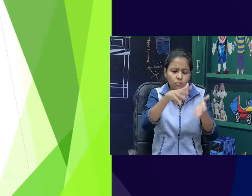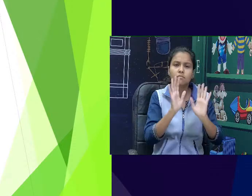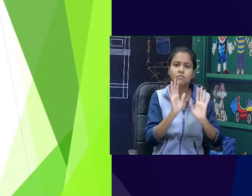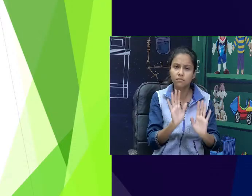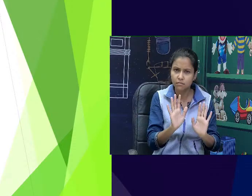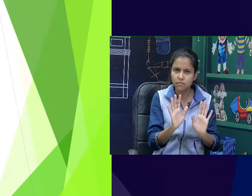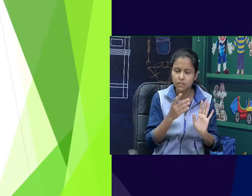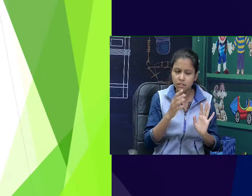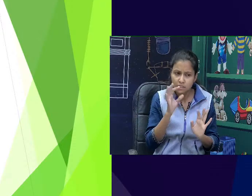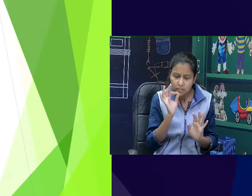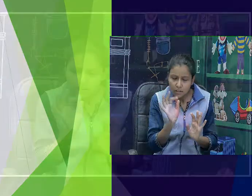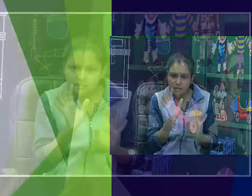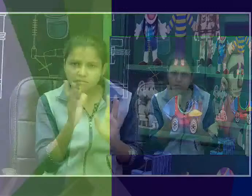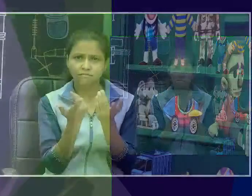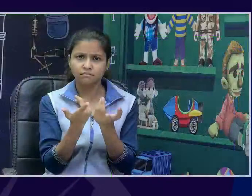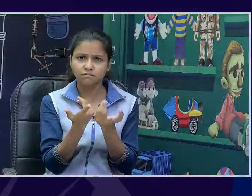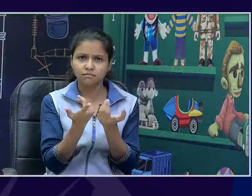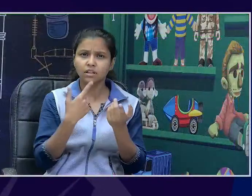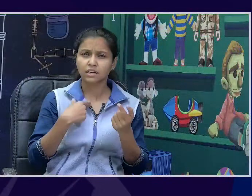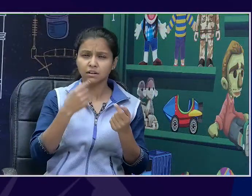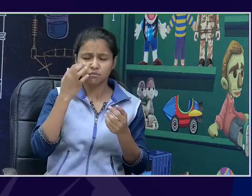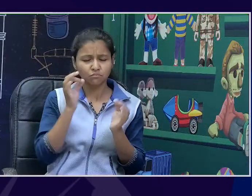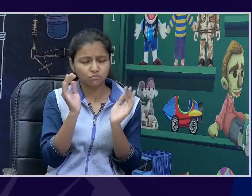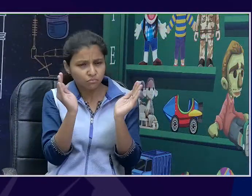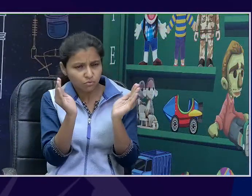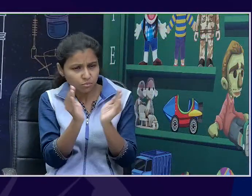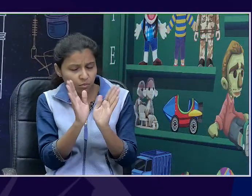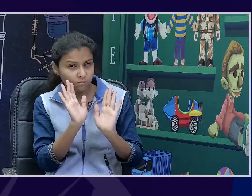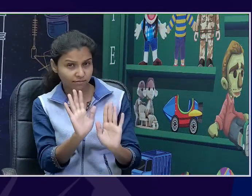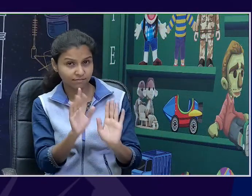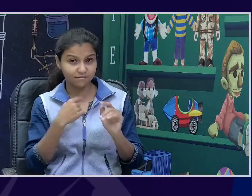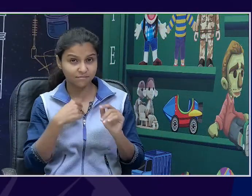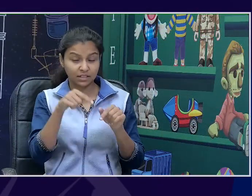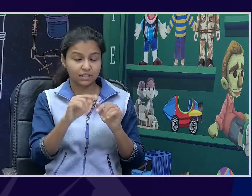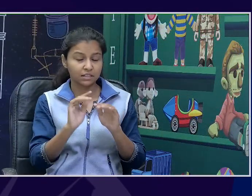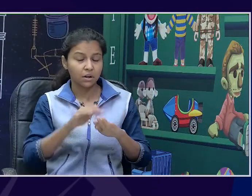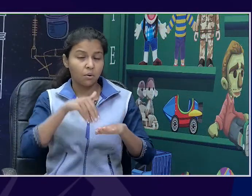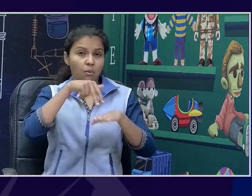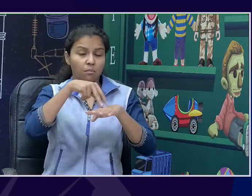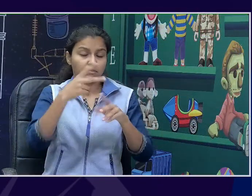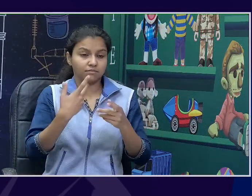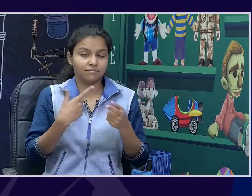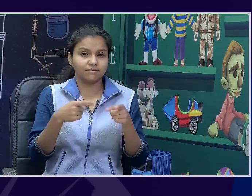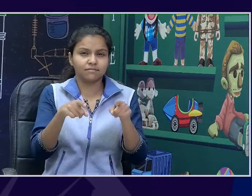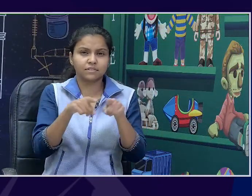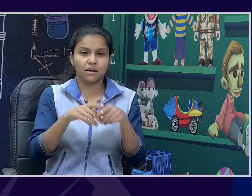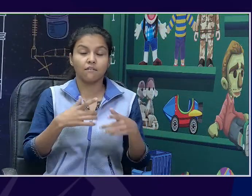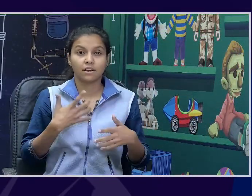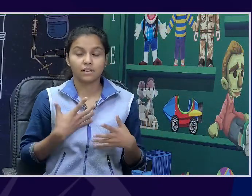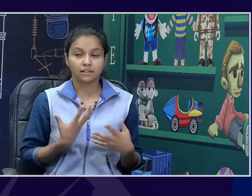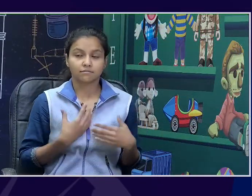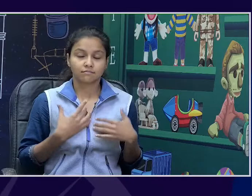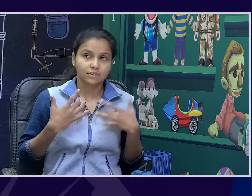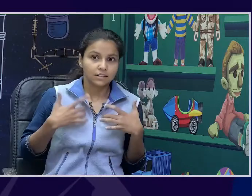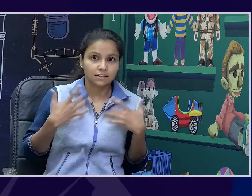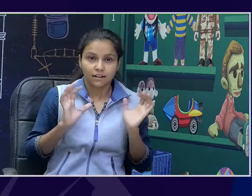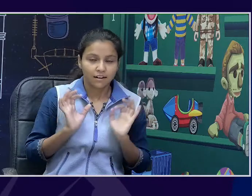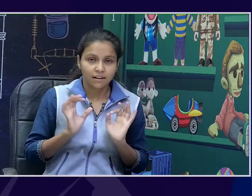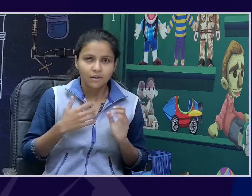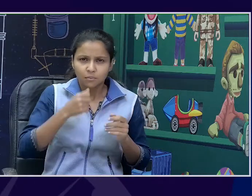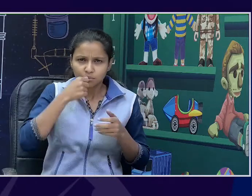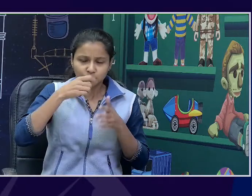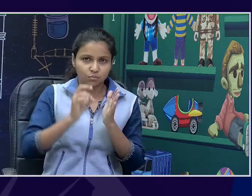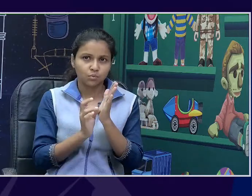he has such something which he was very small, so he was not able to give words to that feeling. But as he